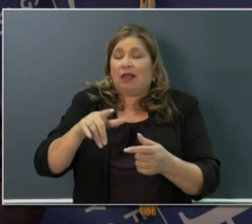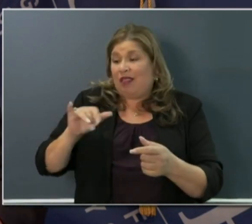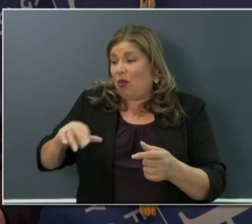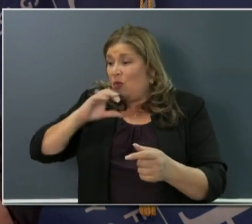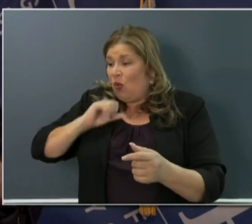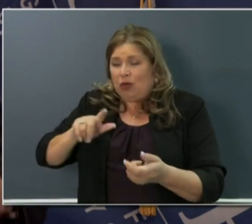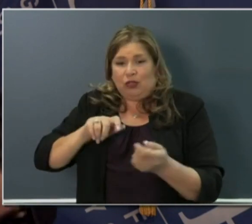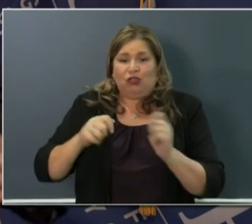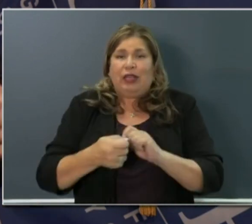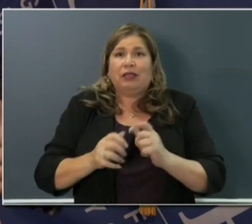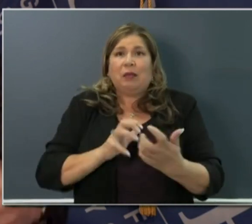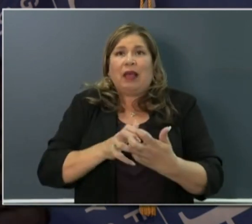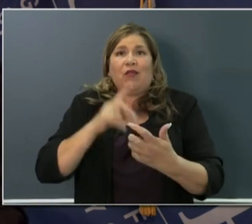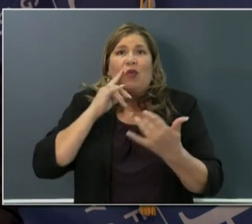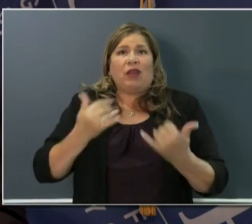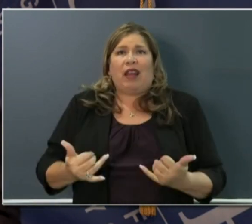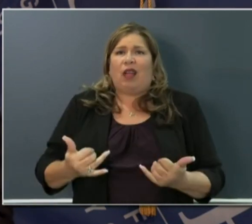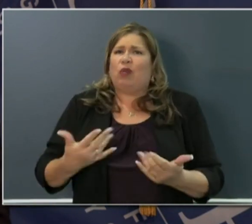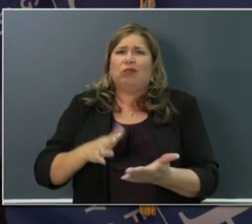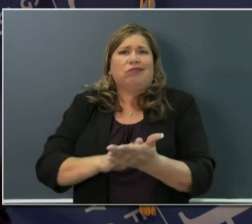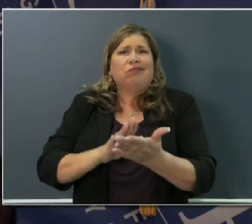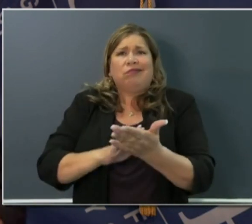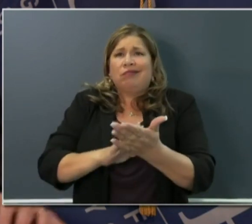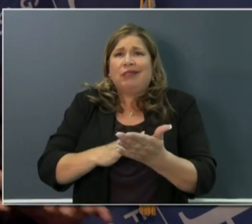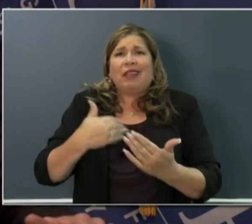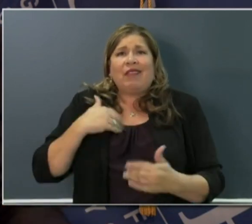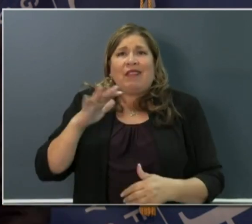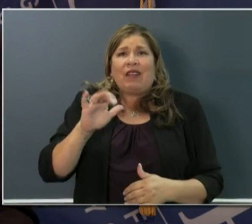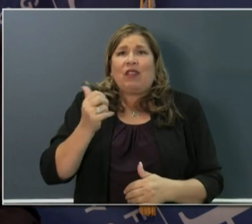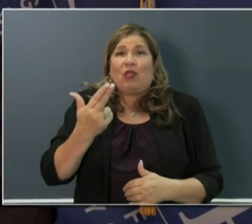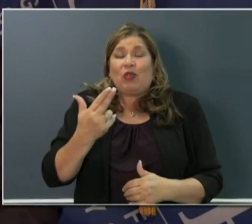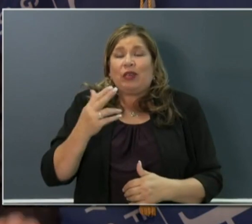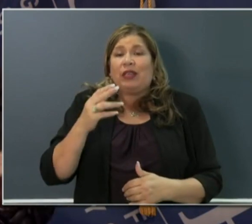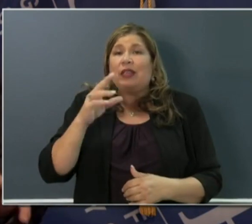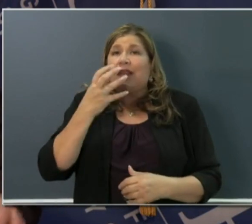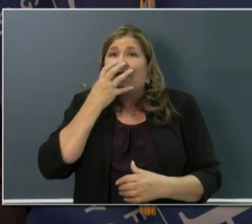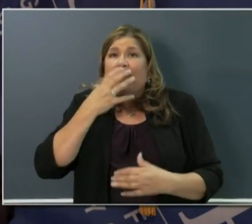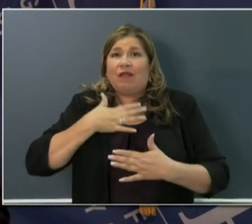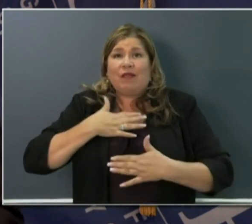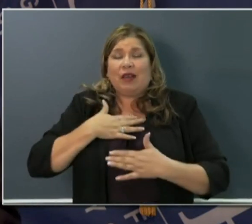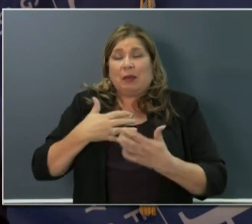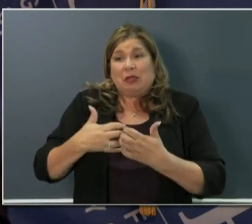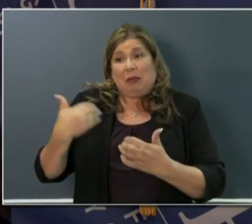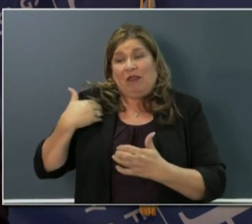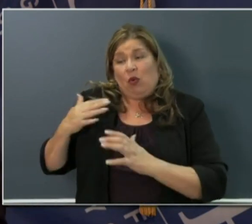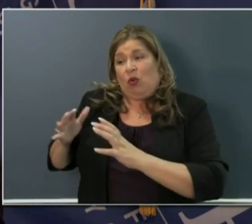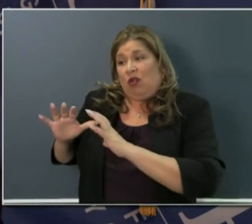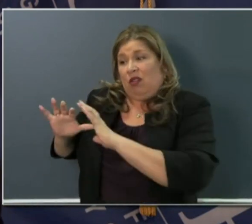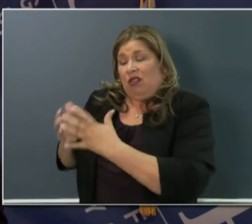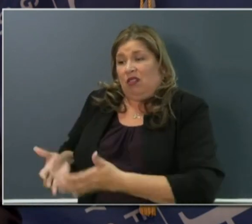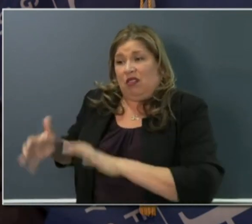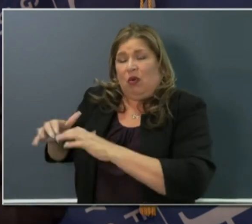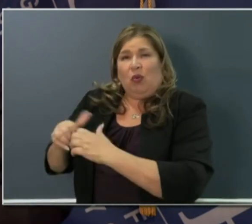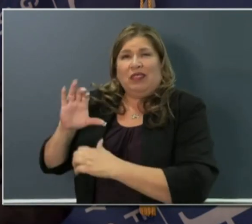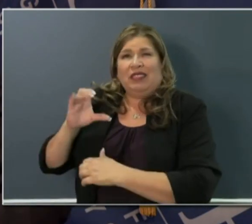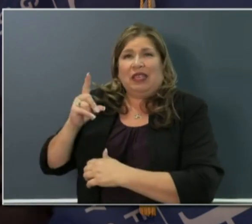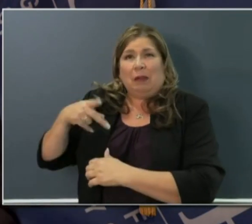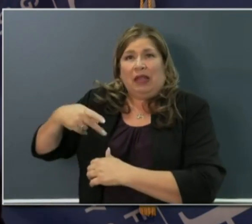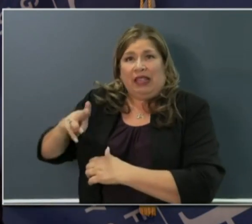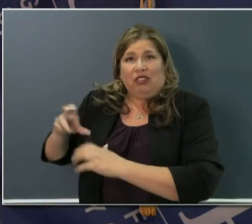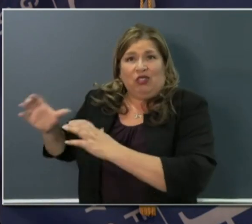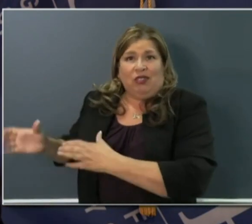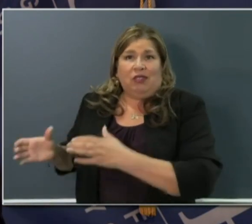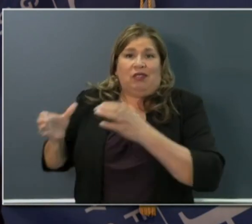got 30 of our 514 ventilators that were in our cache at EMSA and CDPH, and they